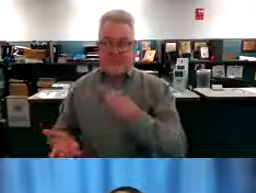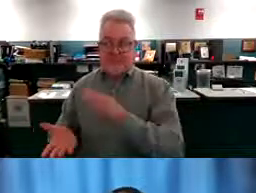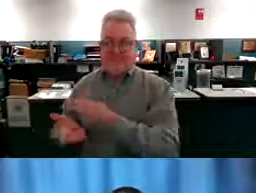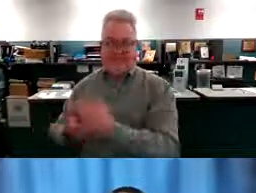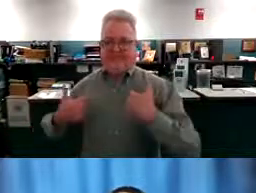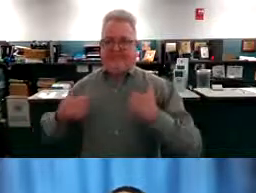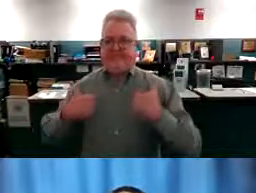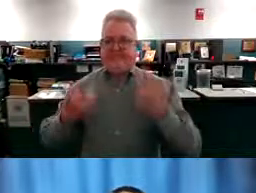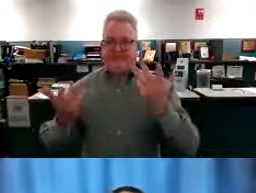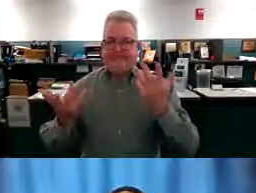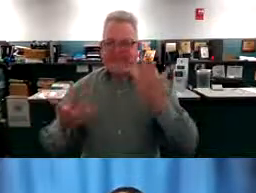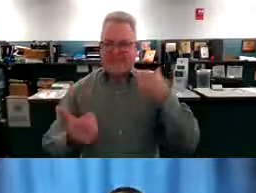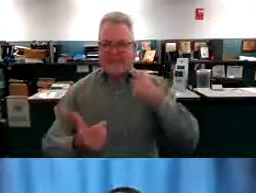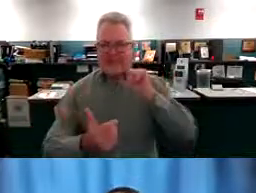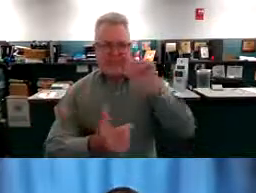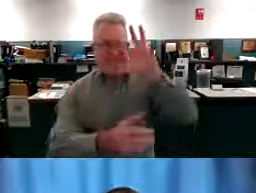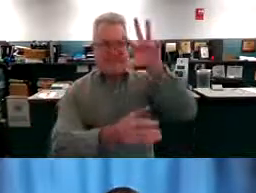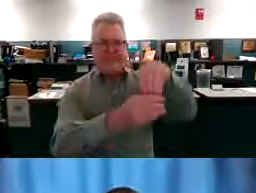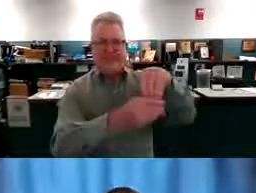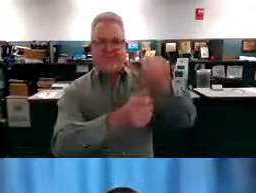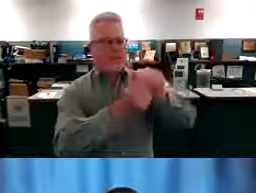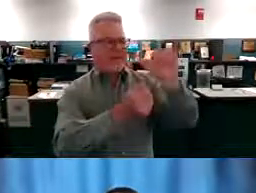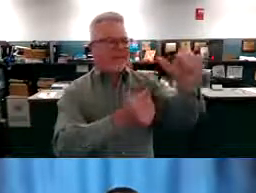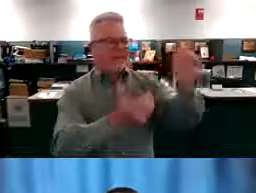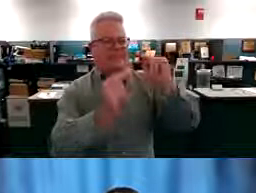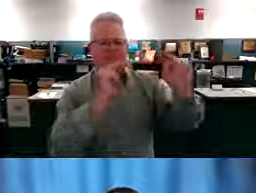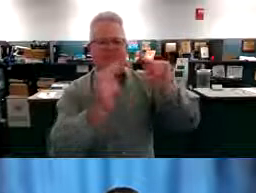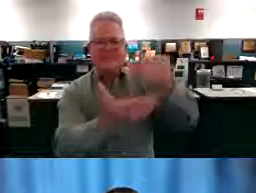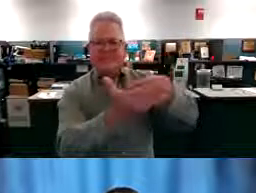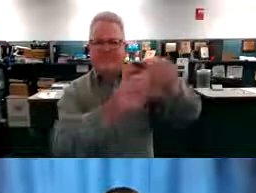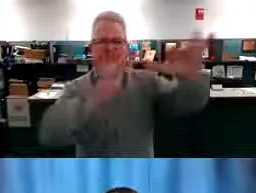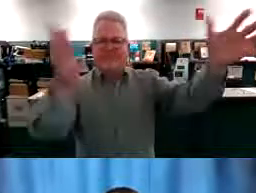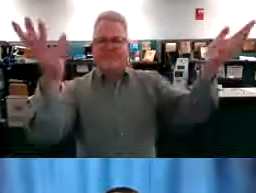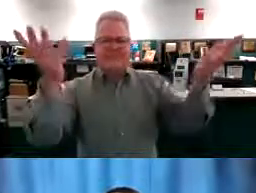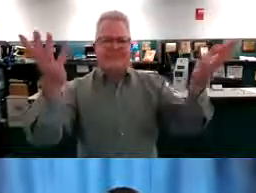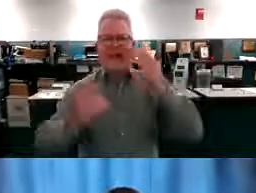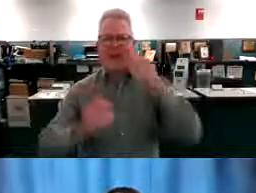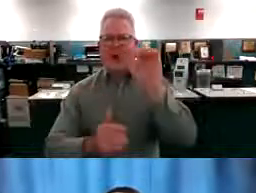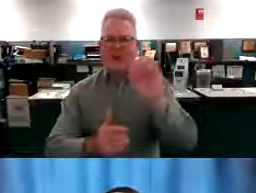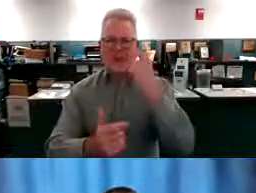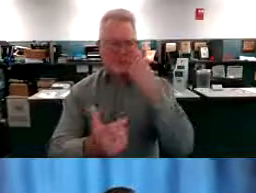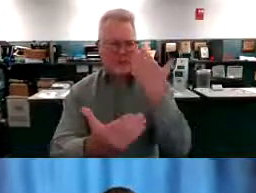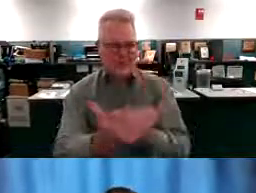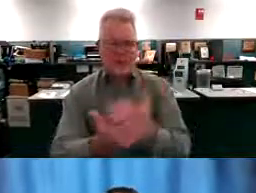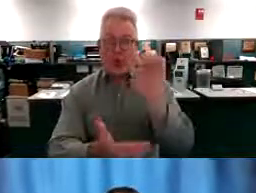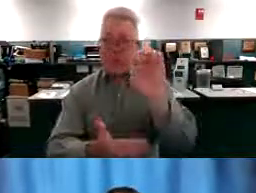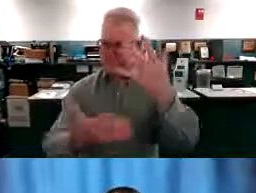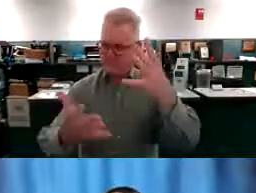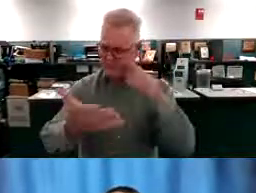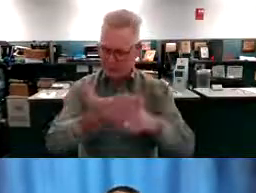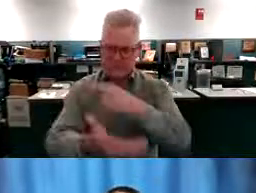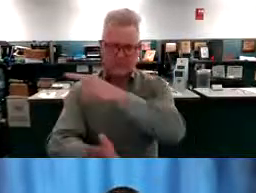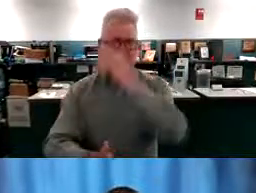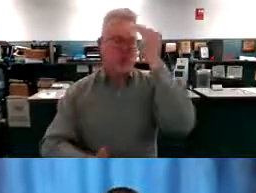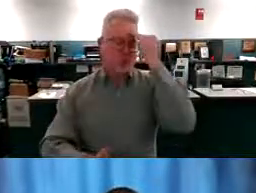are you waiting for? And I have to respond, I'm involved in negotiating of this, that, and the other thing. And